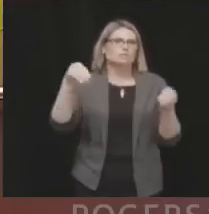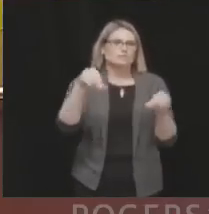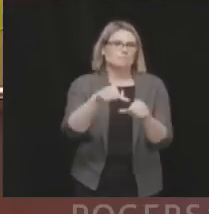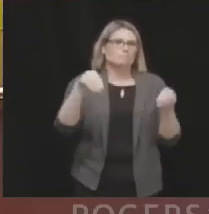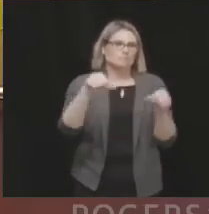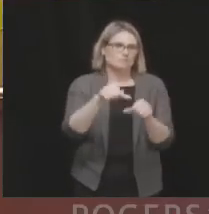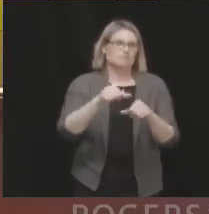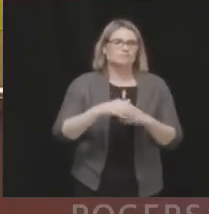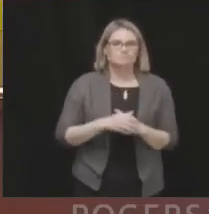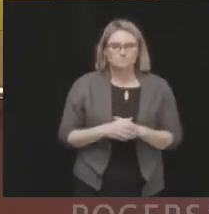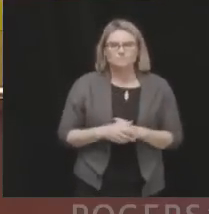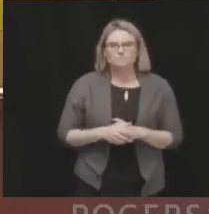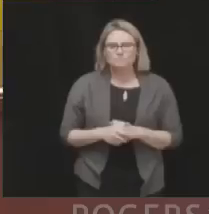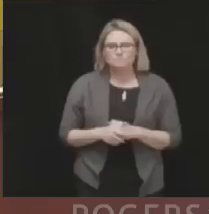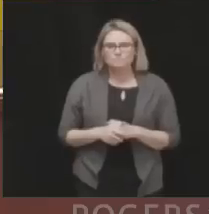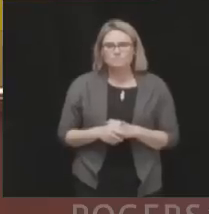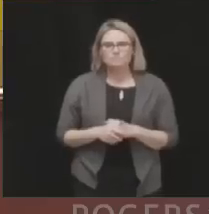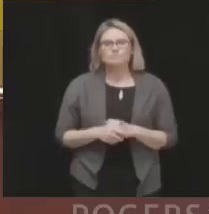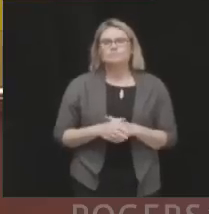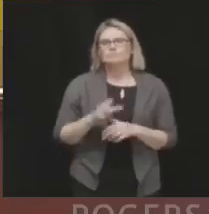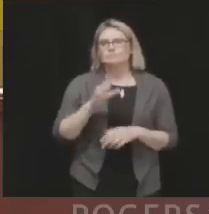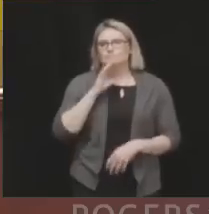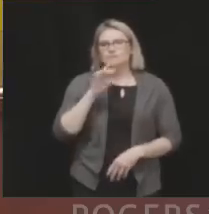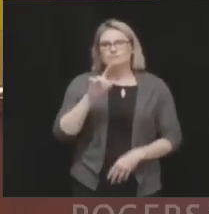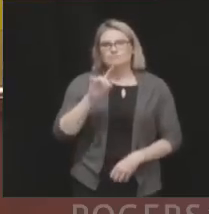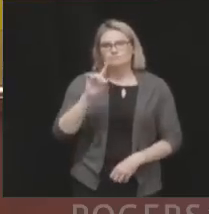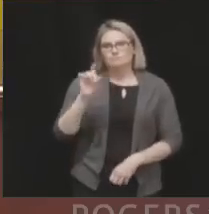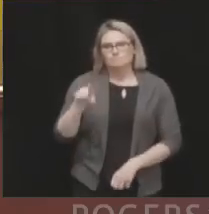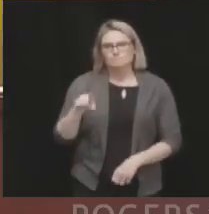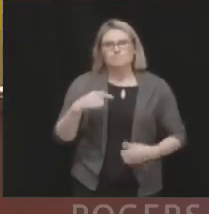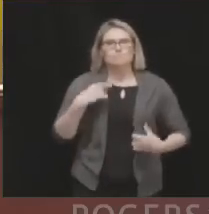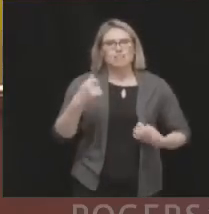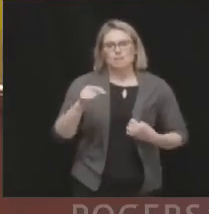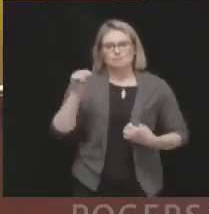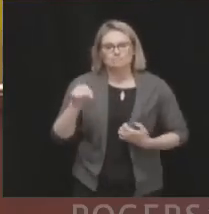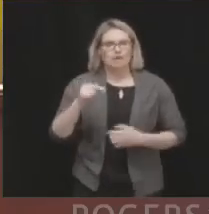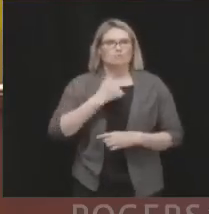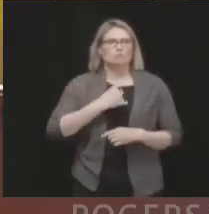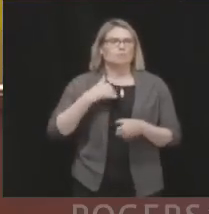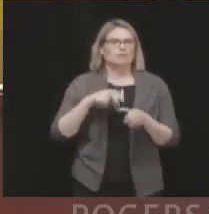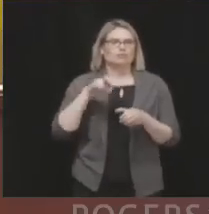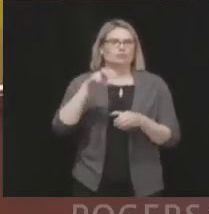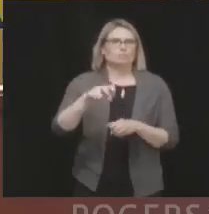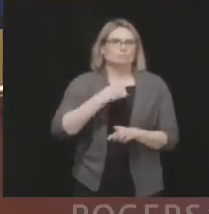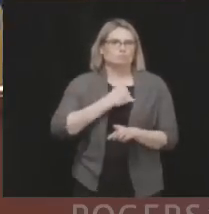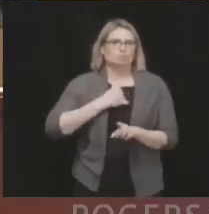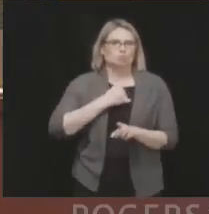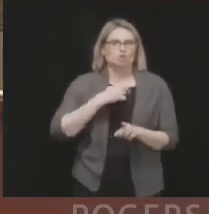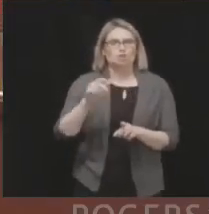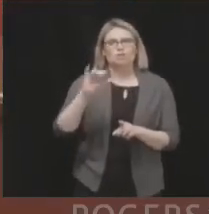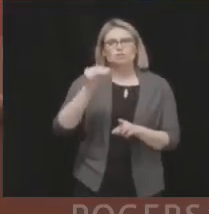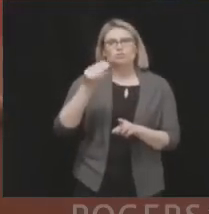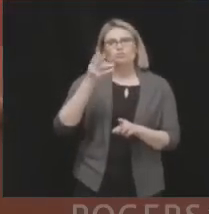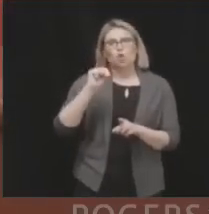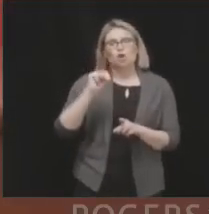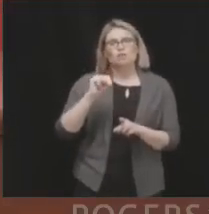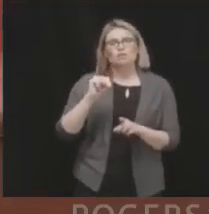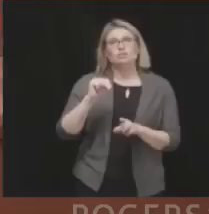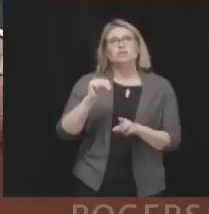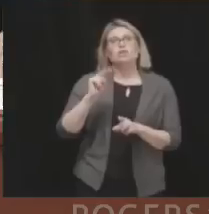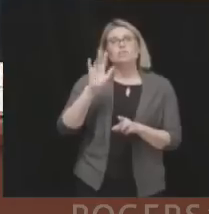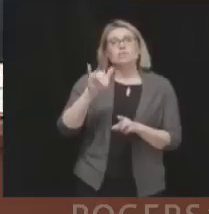So, Mr. Vickers, if you would like to have a chance to respond, followed by Mr. Austin, Mr. Coon, then Dr. Russell. Thank